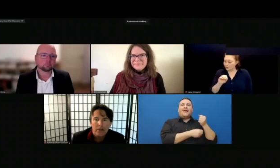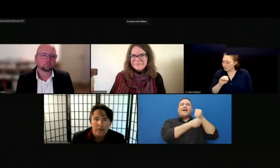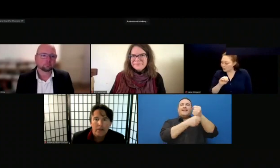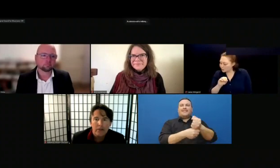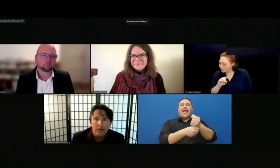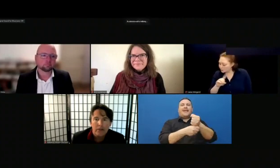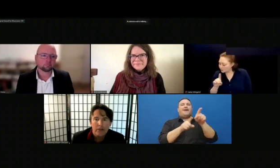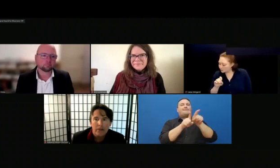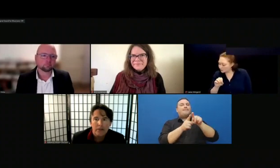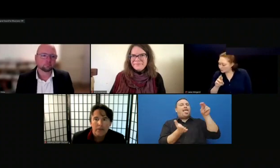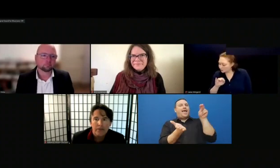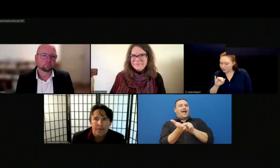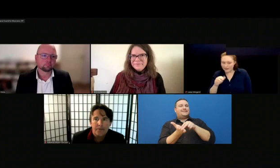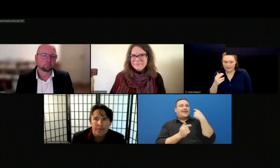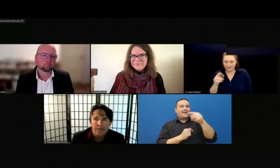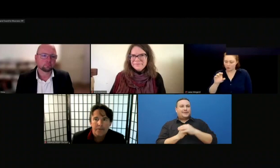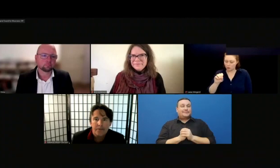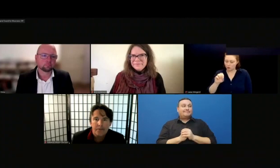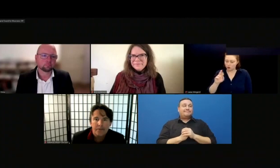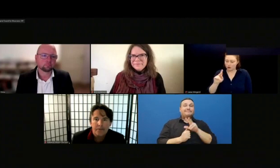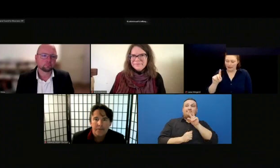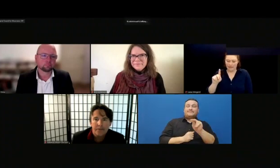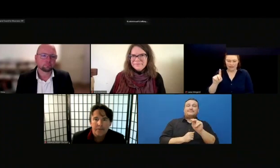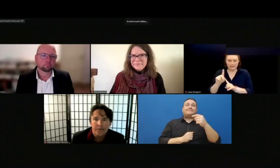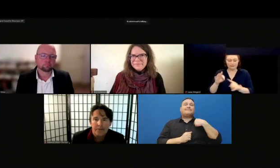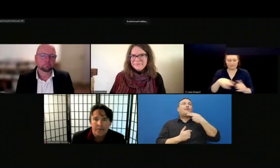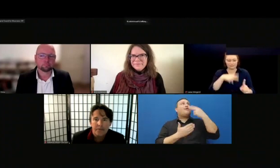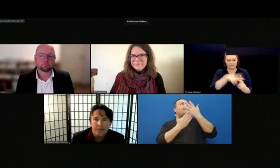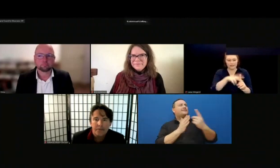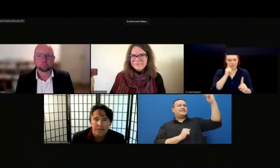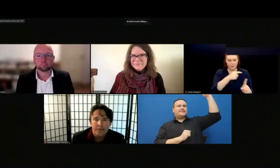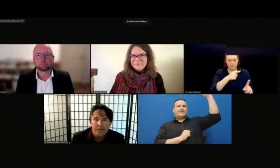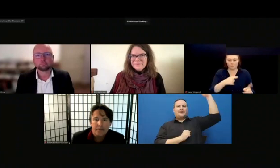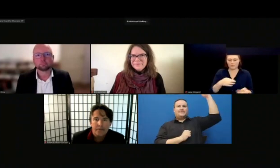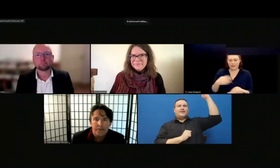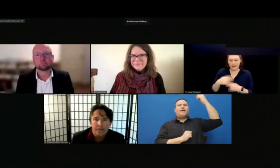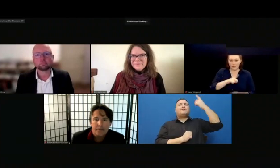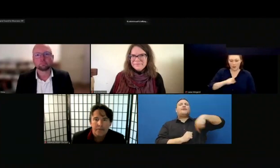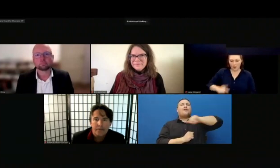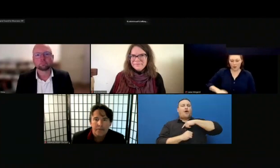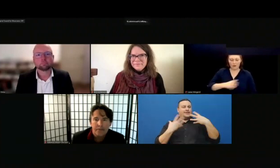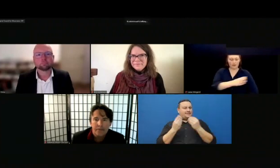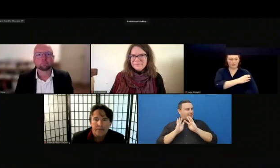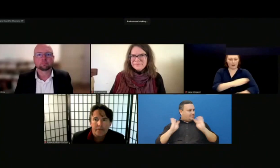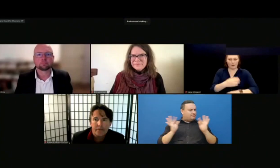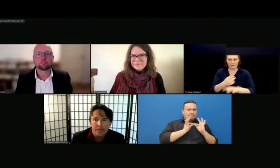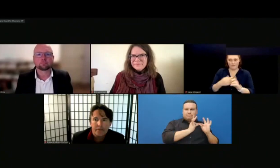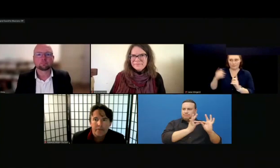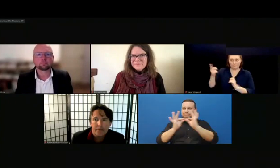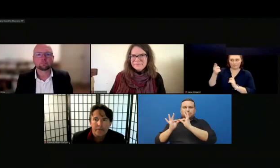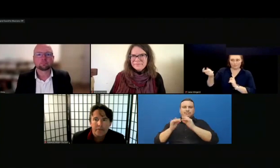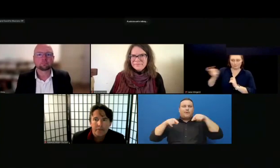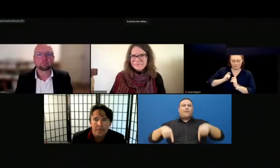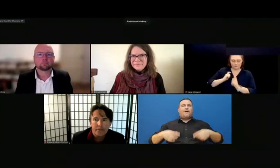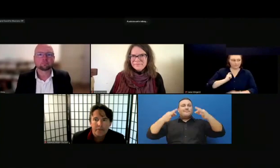her. Okay, thank you. In the name of the Lord, with the power entrusted by law to the Doctorate Board,